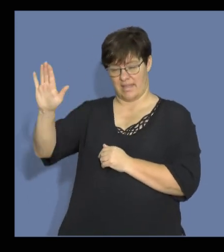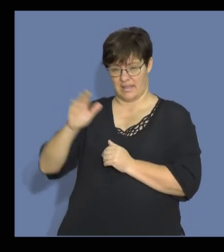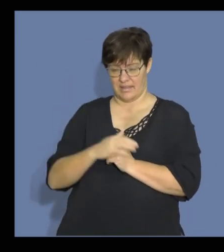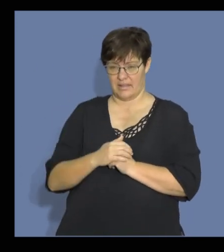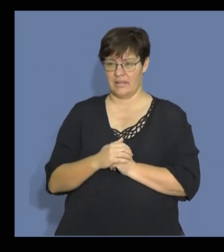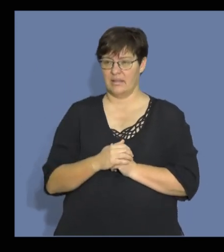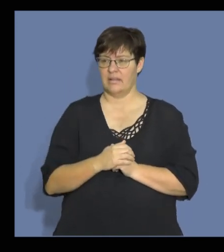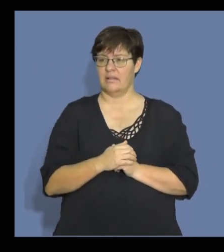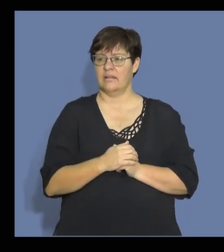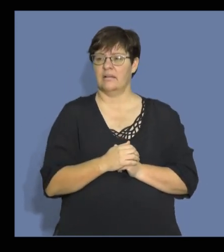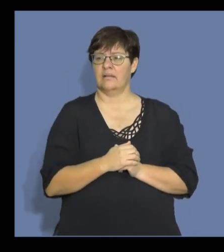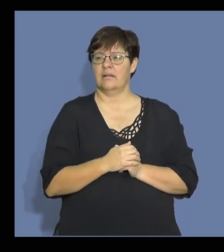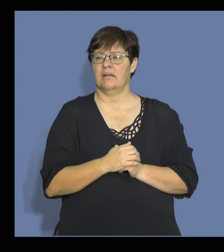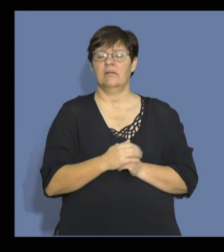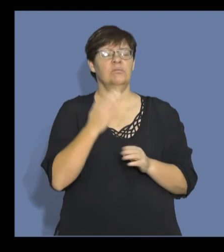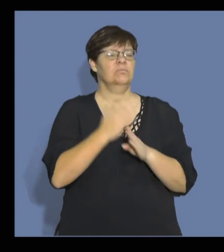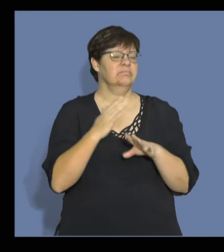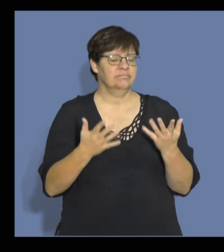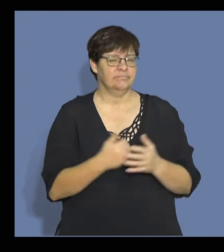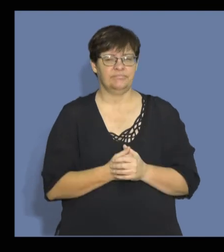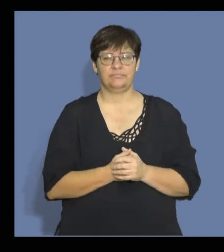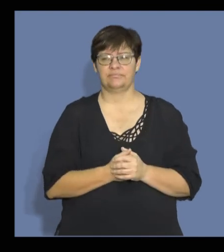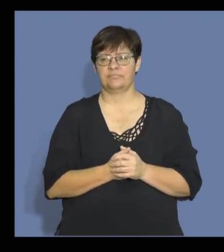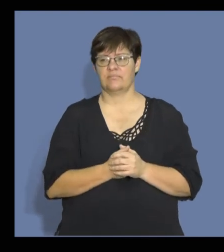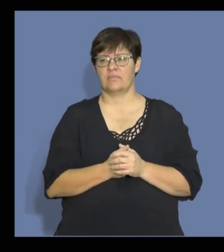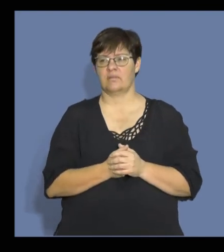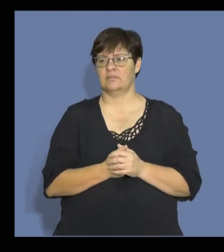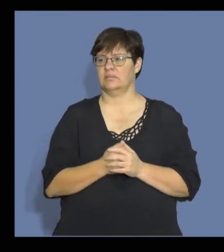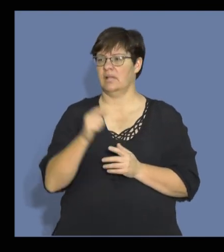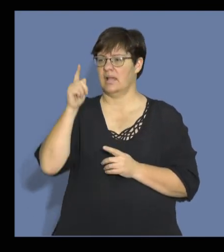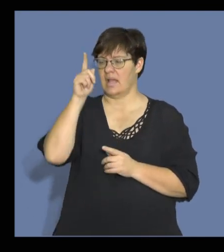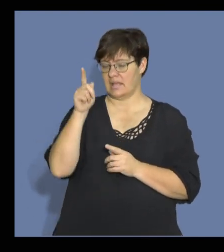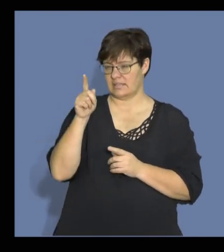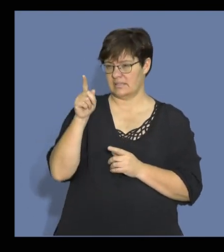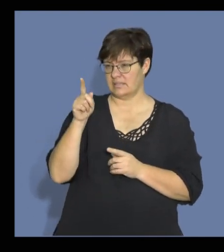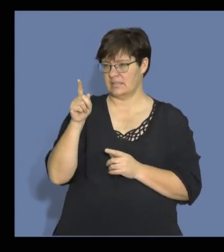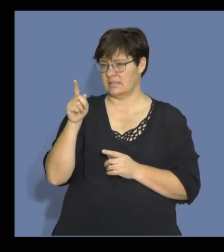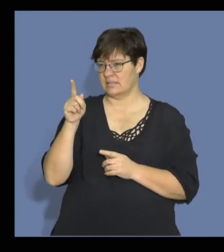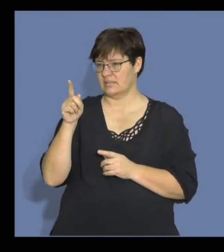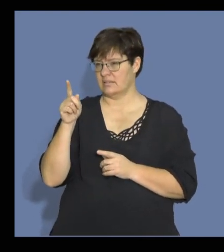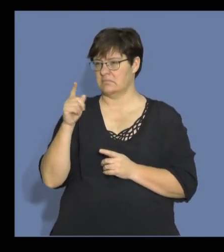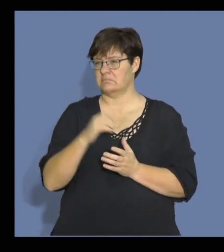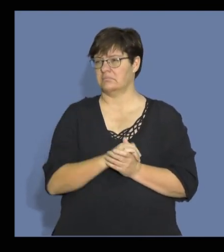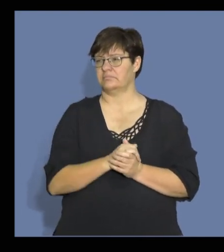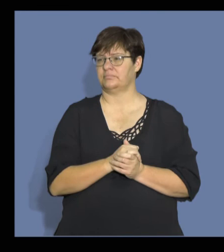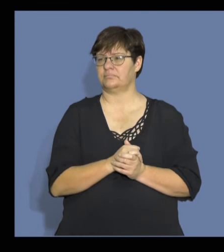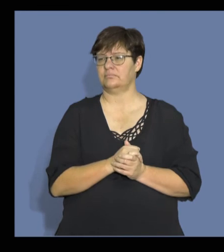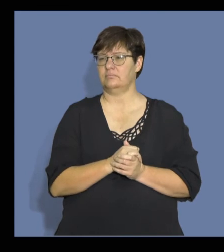Y, right? So how does the midpoint work? I go the X coordinate plus the X